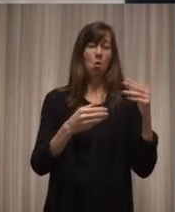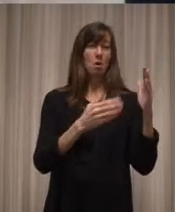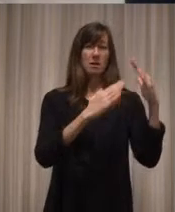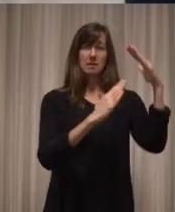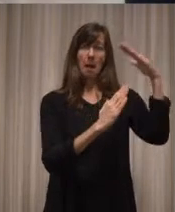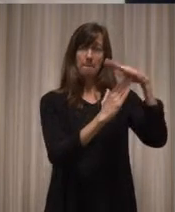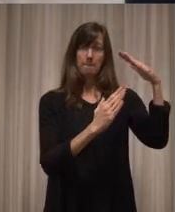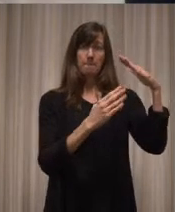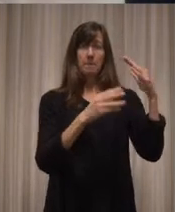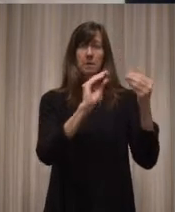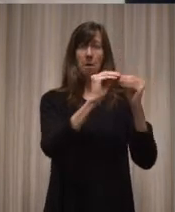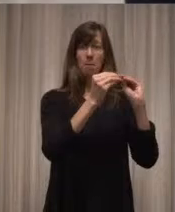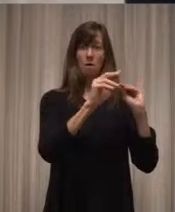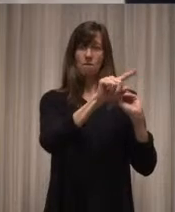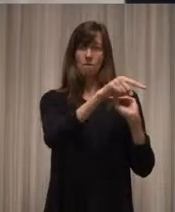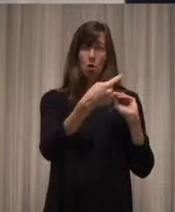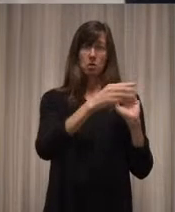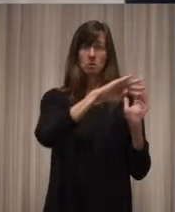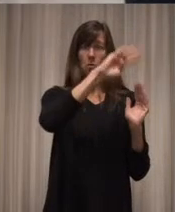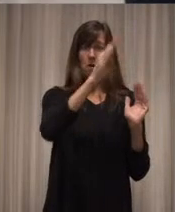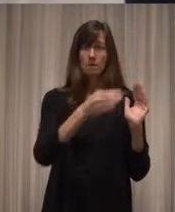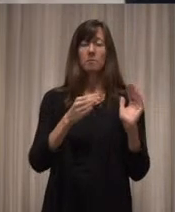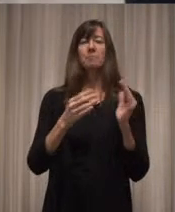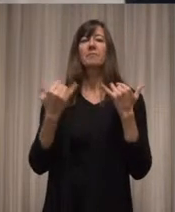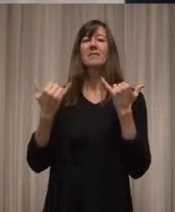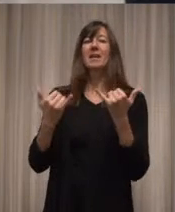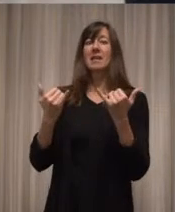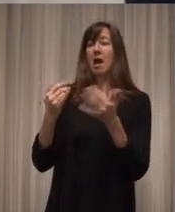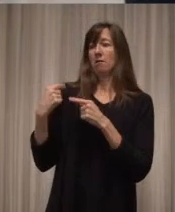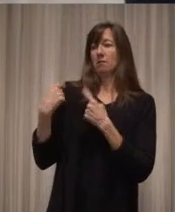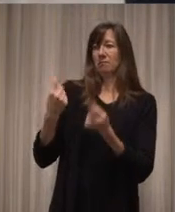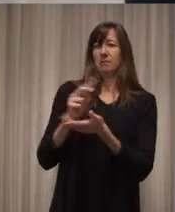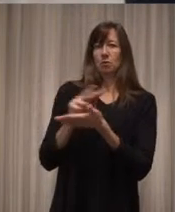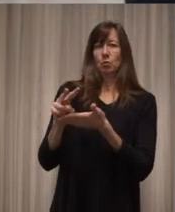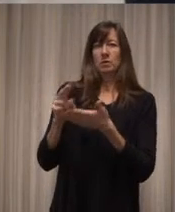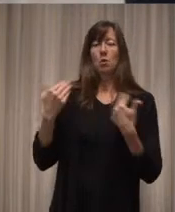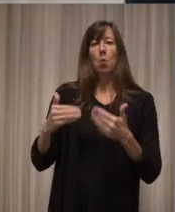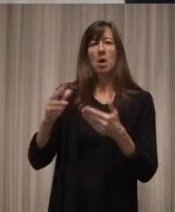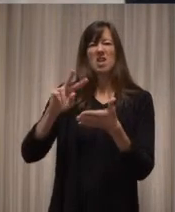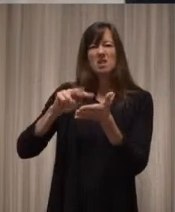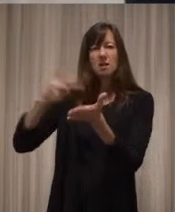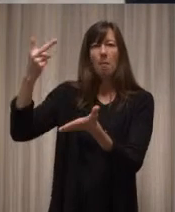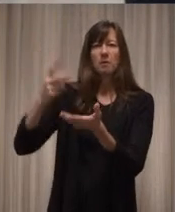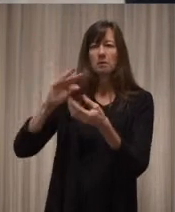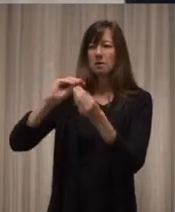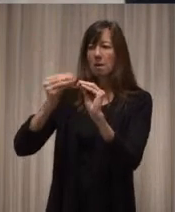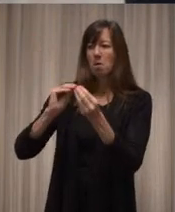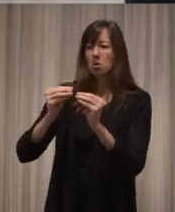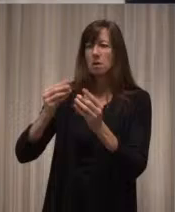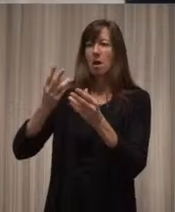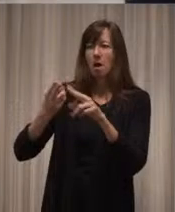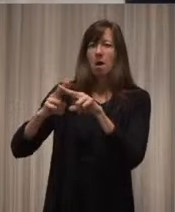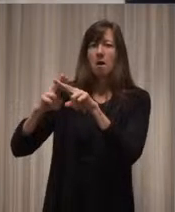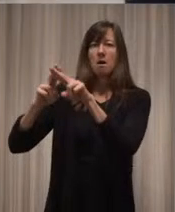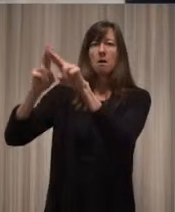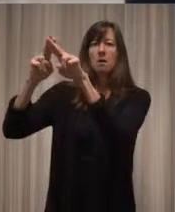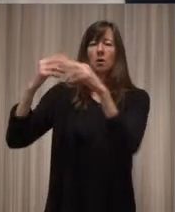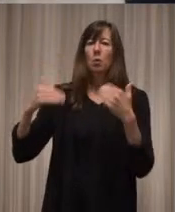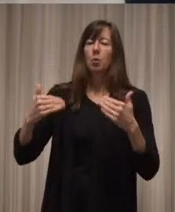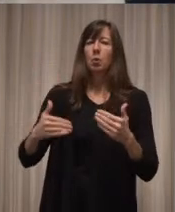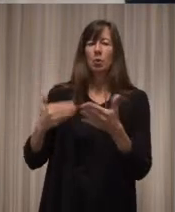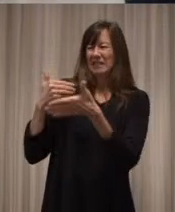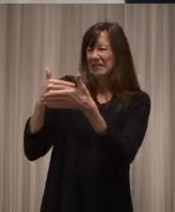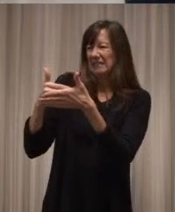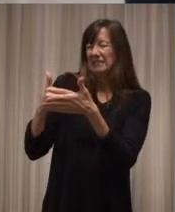almost doubled the number of active cases, and we're now at just shy of 2,000 active cases. So to nearly double